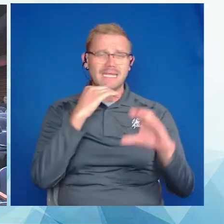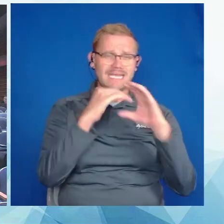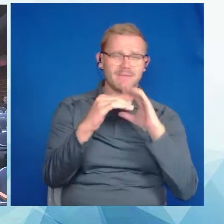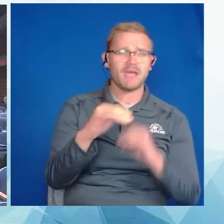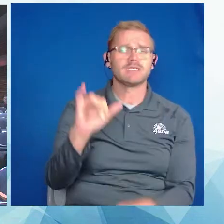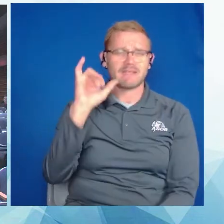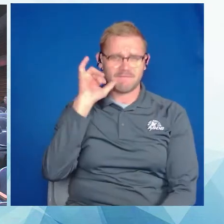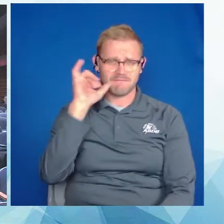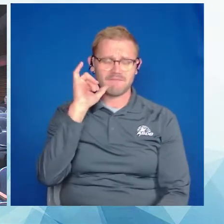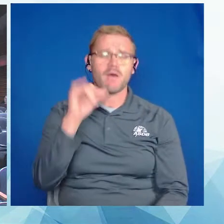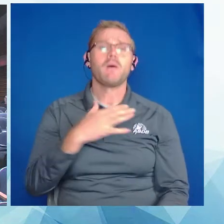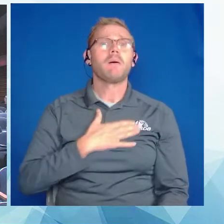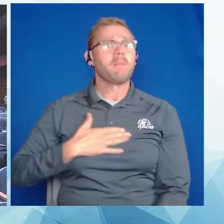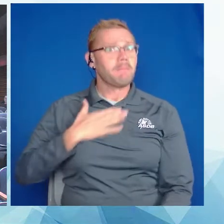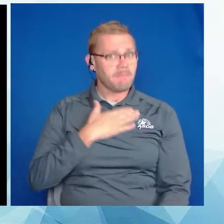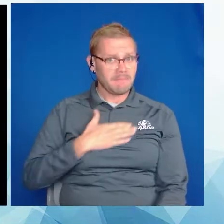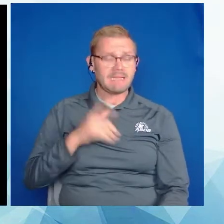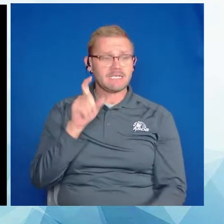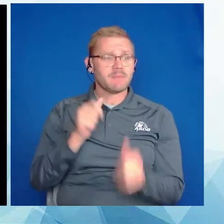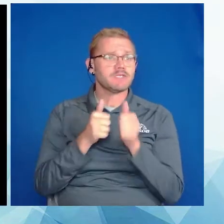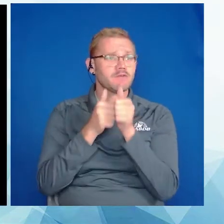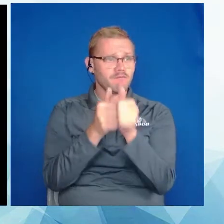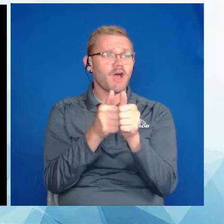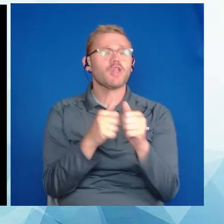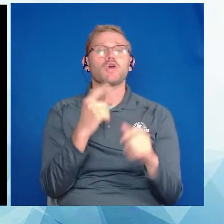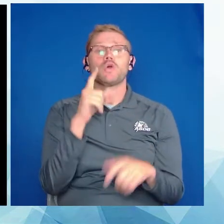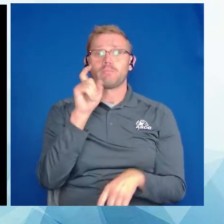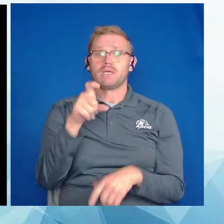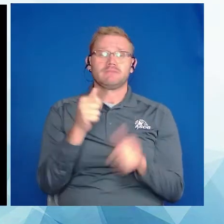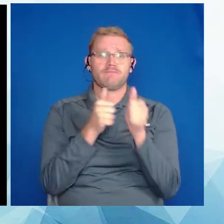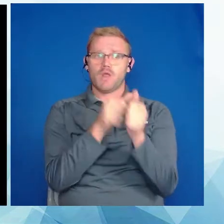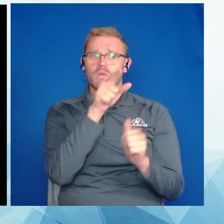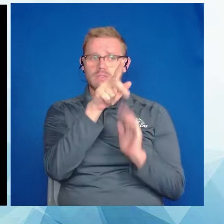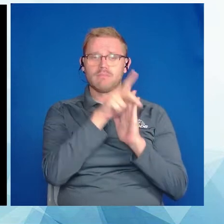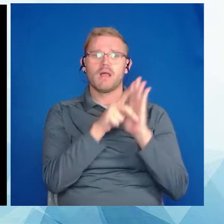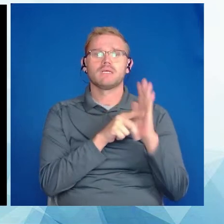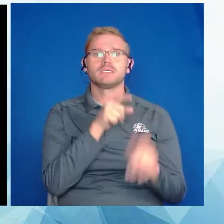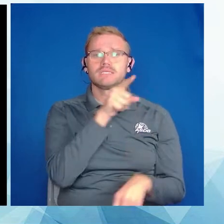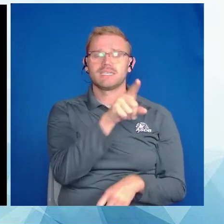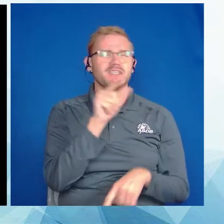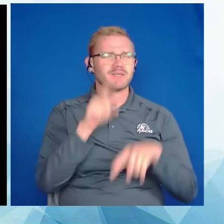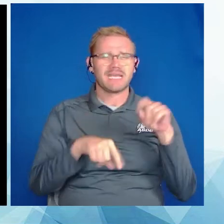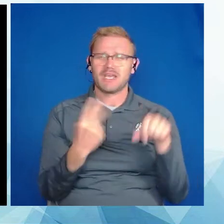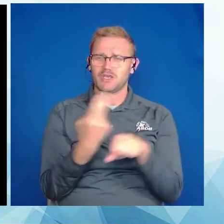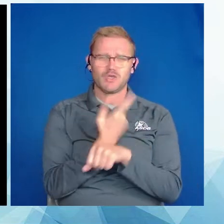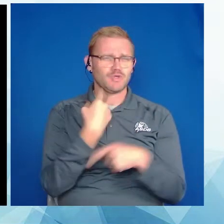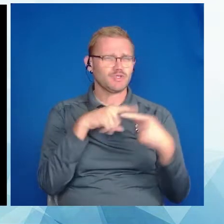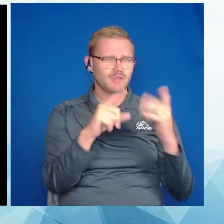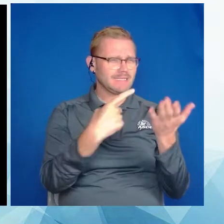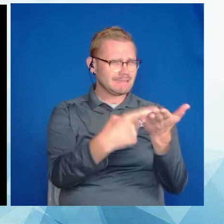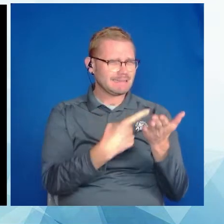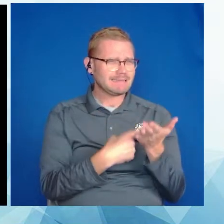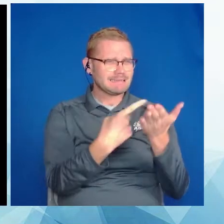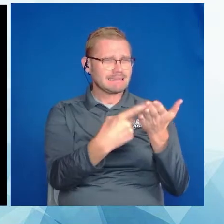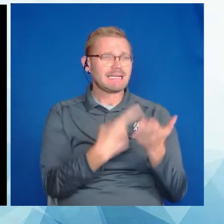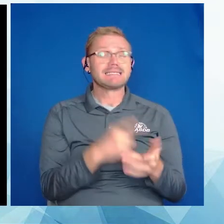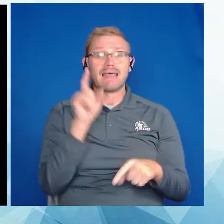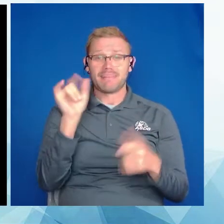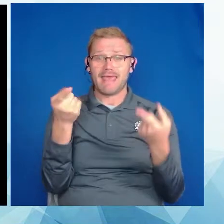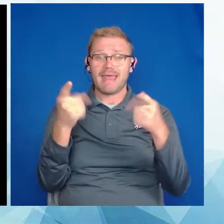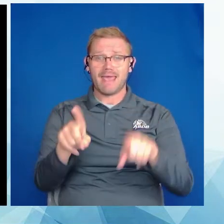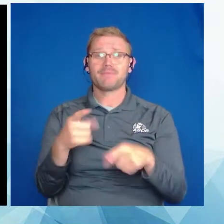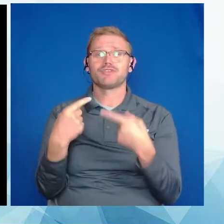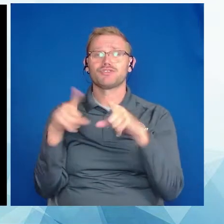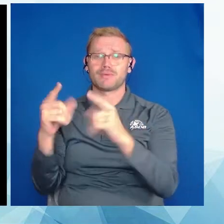public board must be careful when utilizing emails or phones. You can't use it for discussions that are going to come before the public